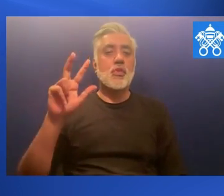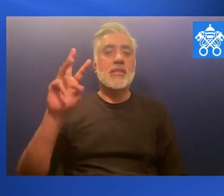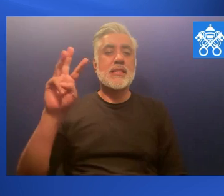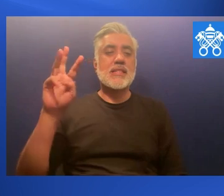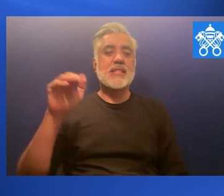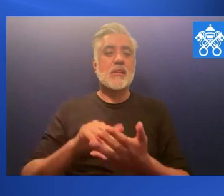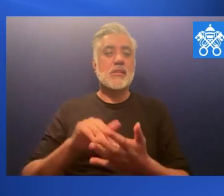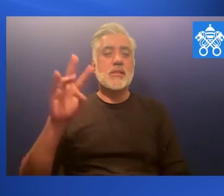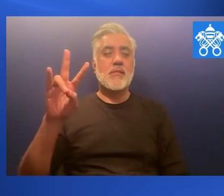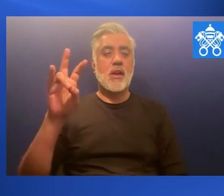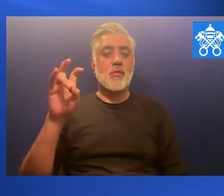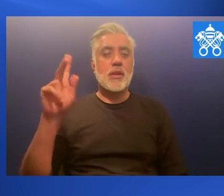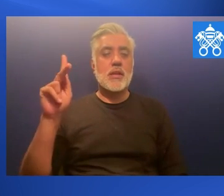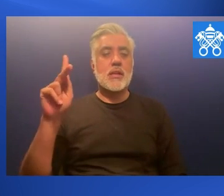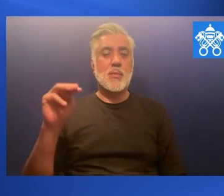our Holy Father traveled